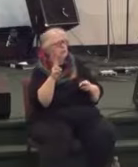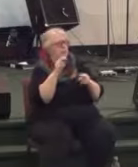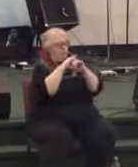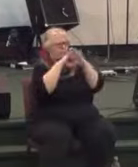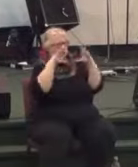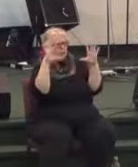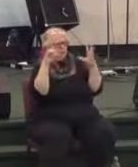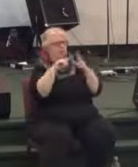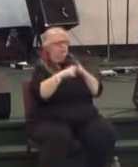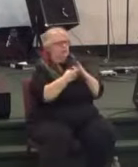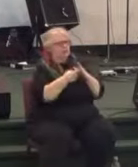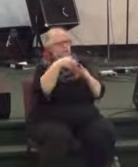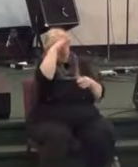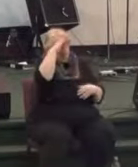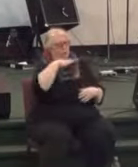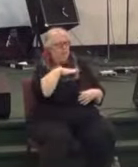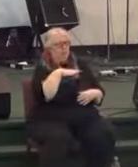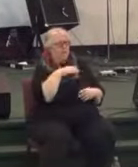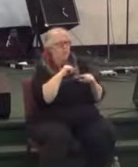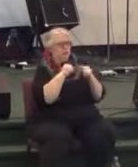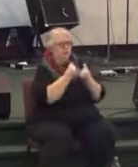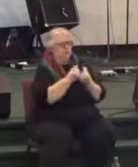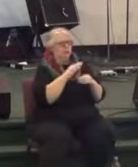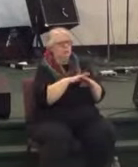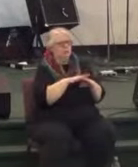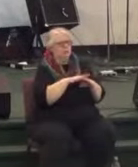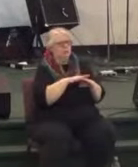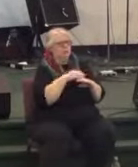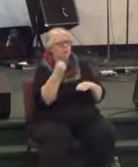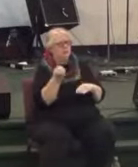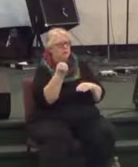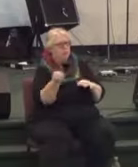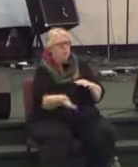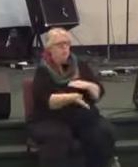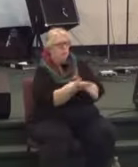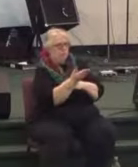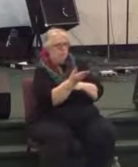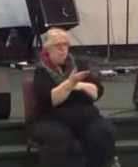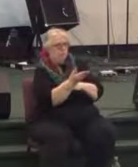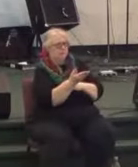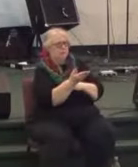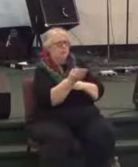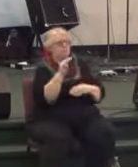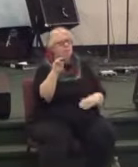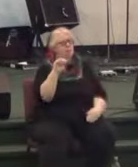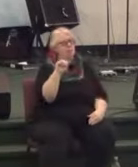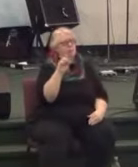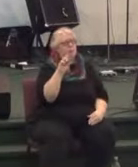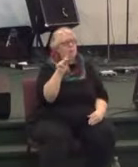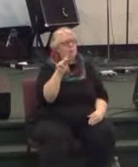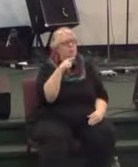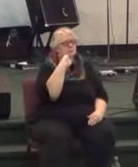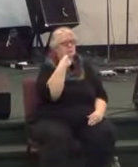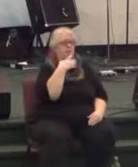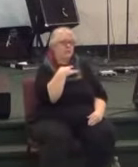men's ministry, a men's group on Saturday mornings. And Mark said, I'd love to head that up.